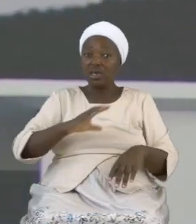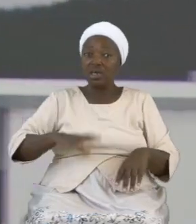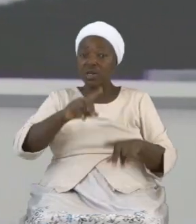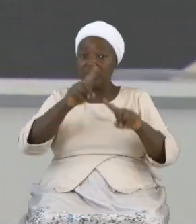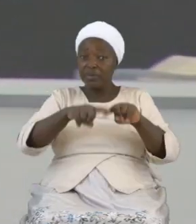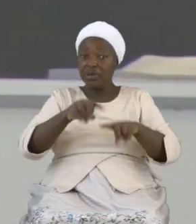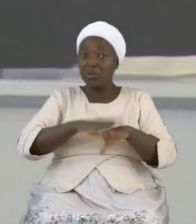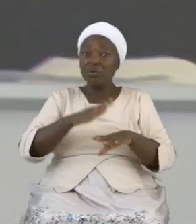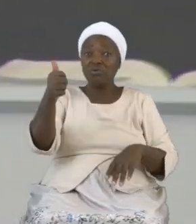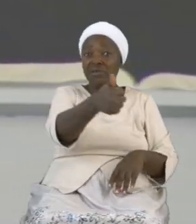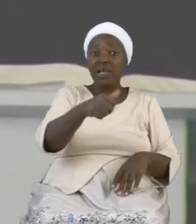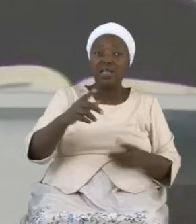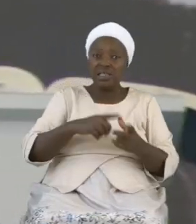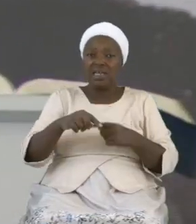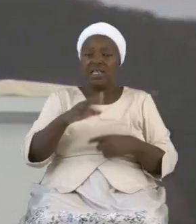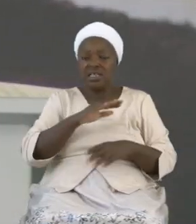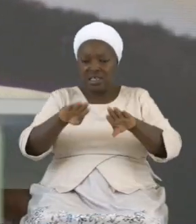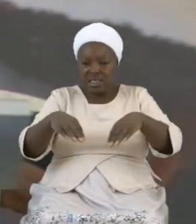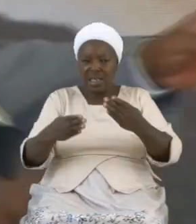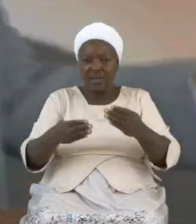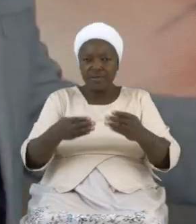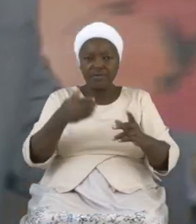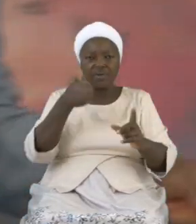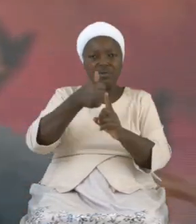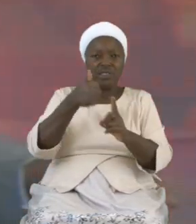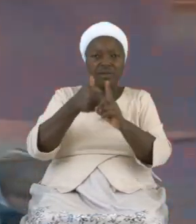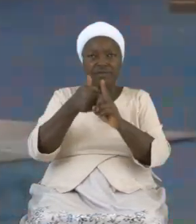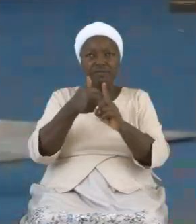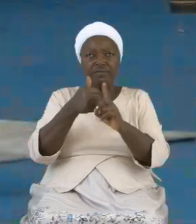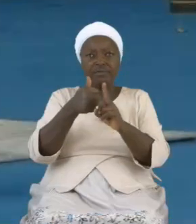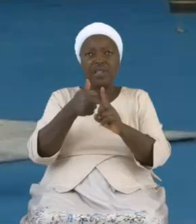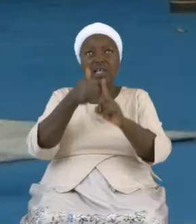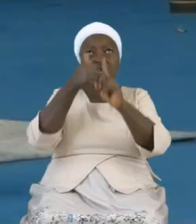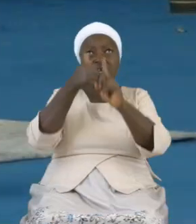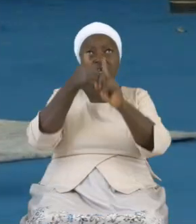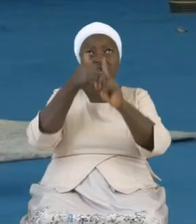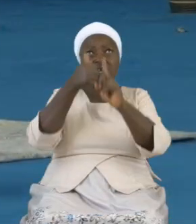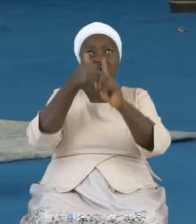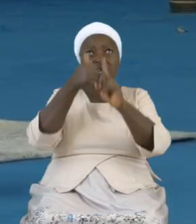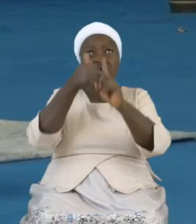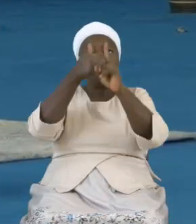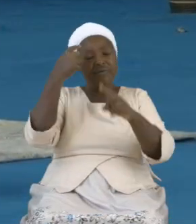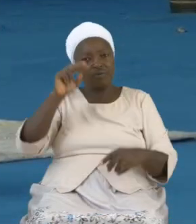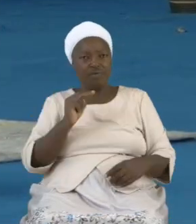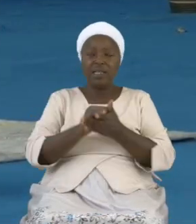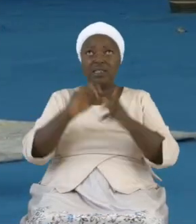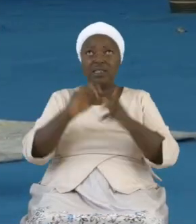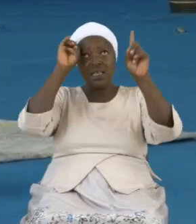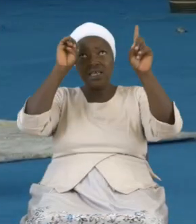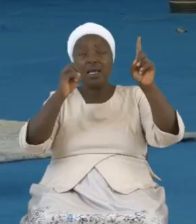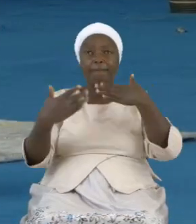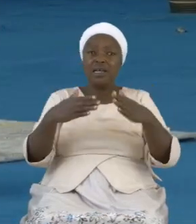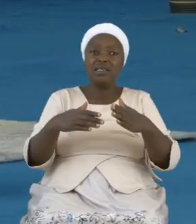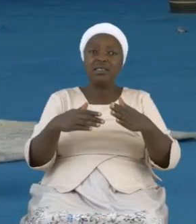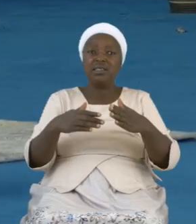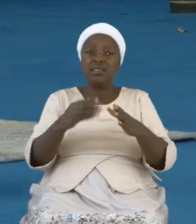He gave himself for us. that he might redeem us